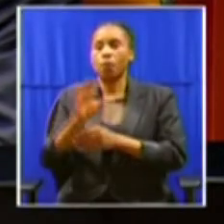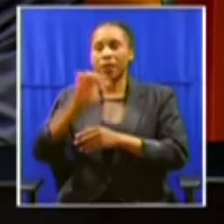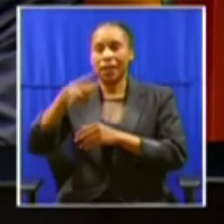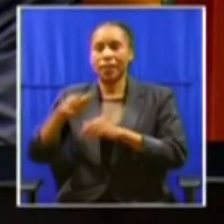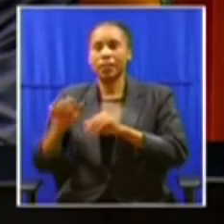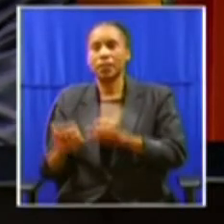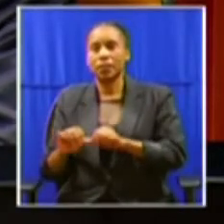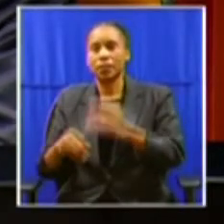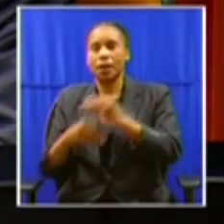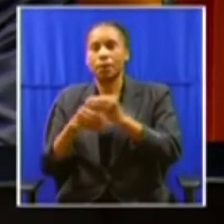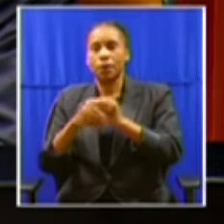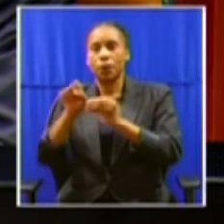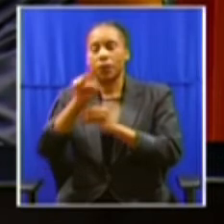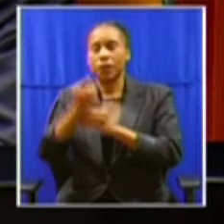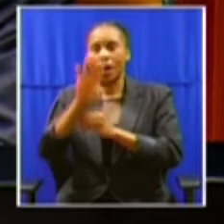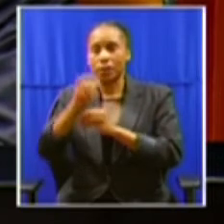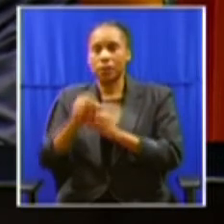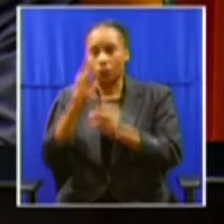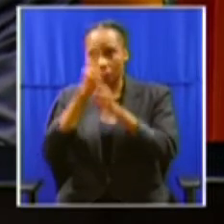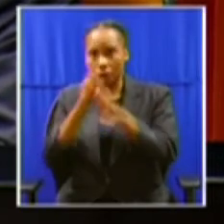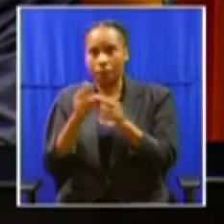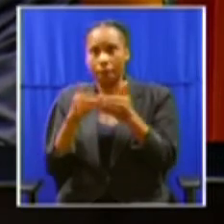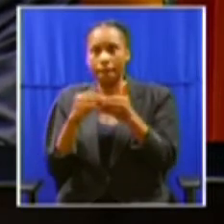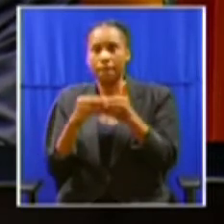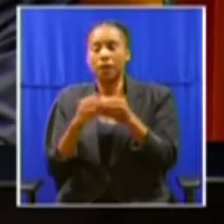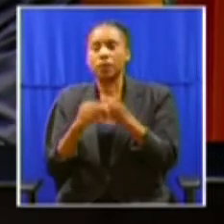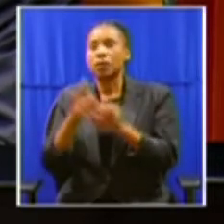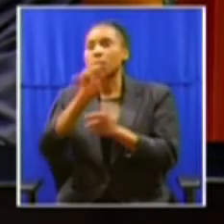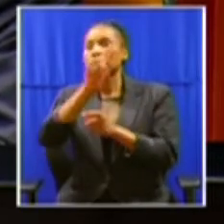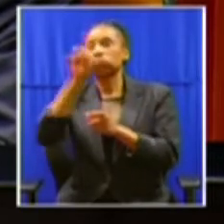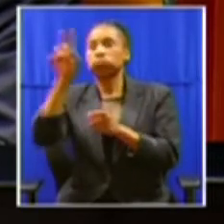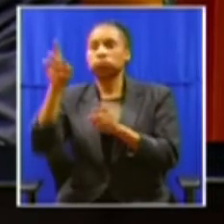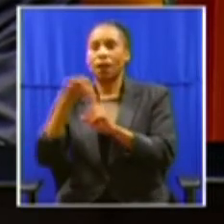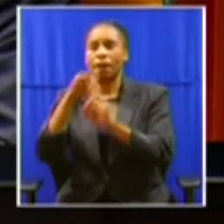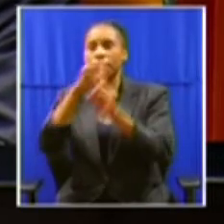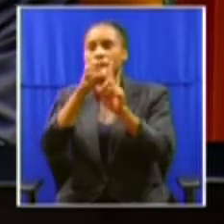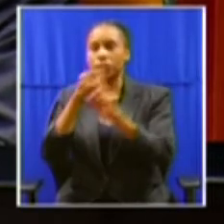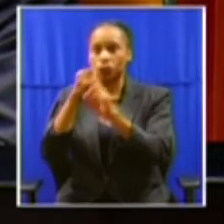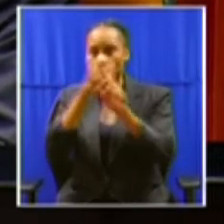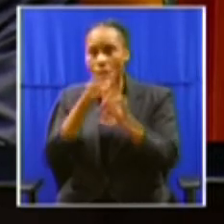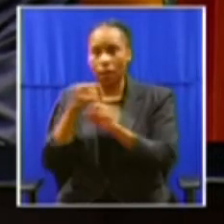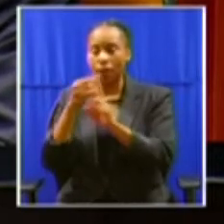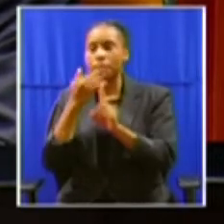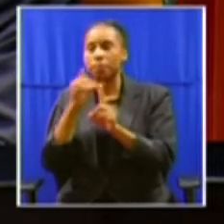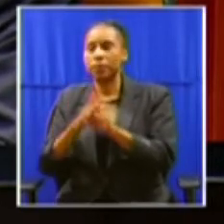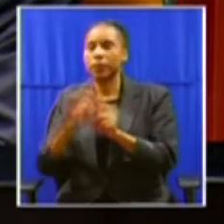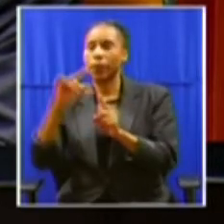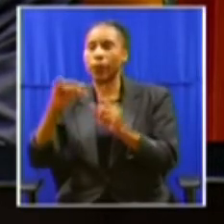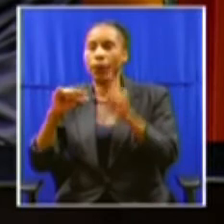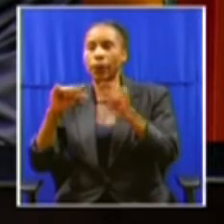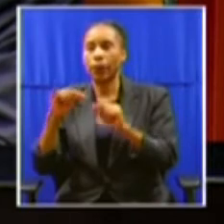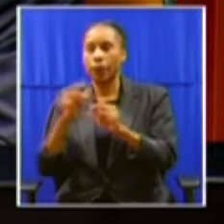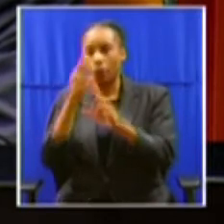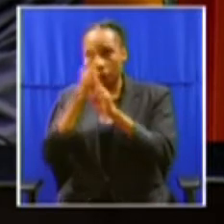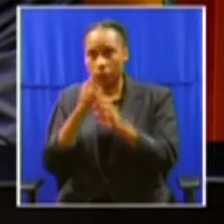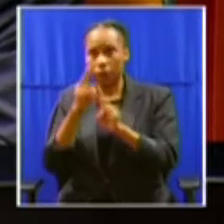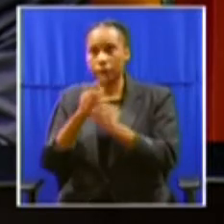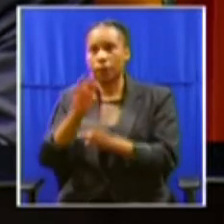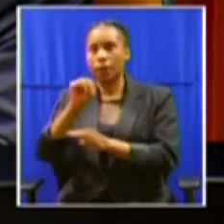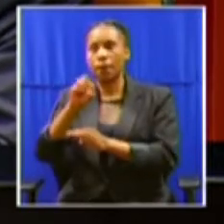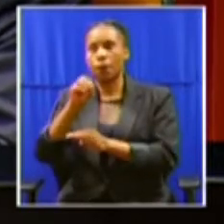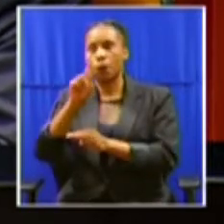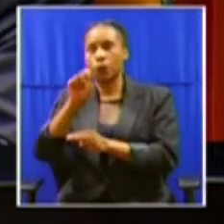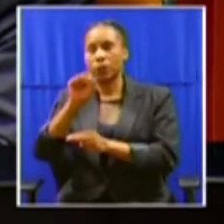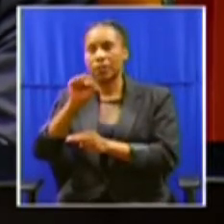will ask the honourable members on the virtual platform to switch off their microphones. The Honourable Motsepi from the EFF had her microphone